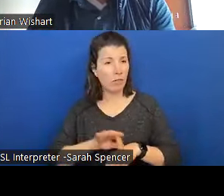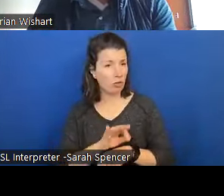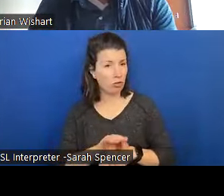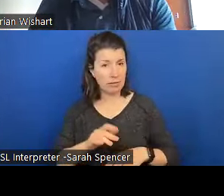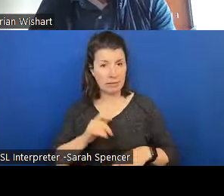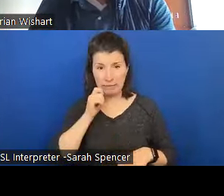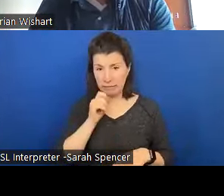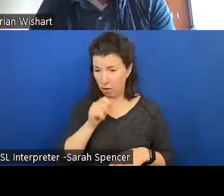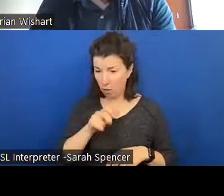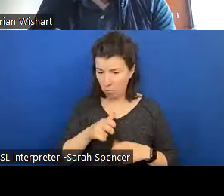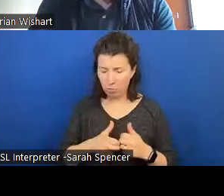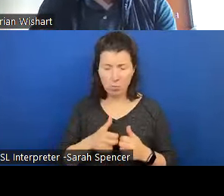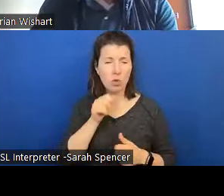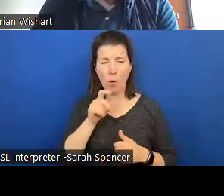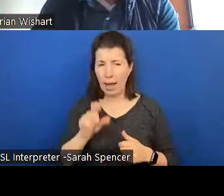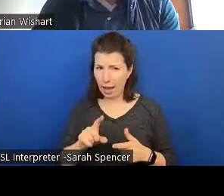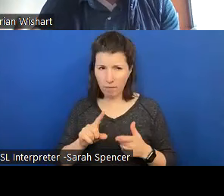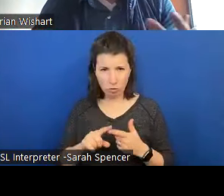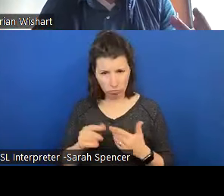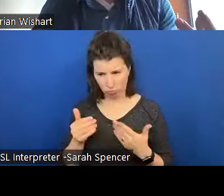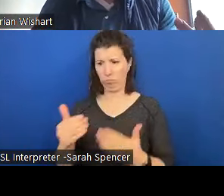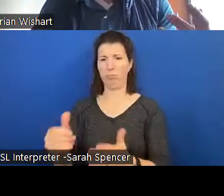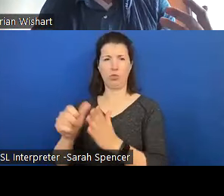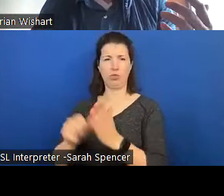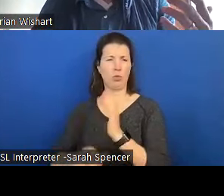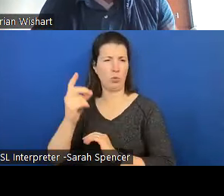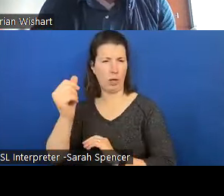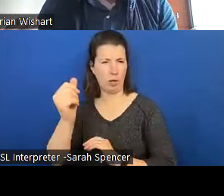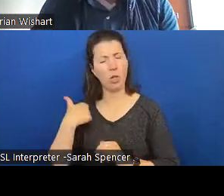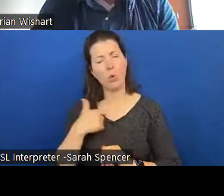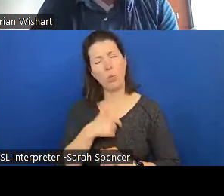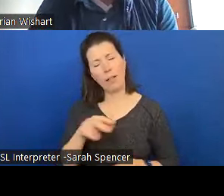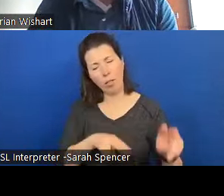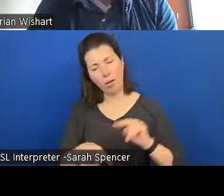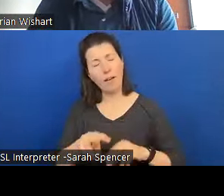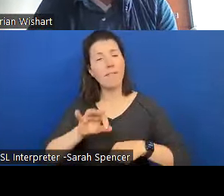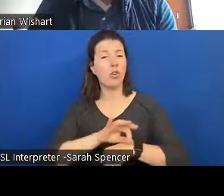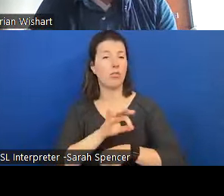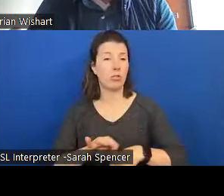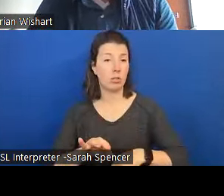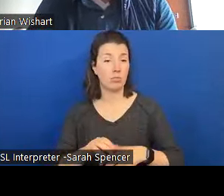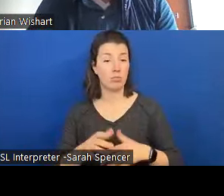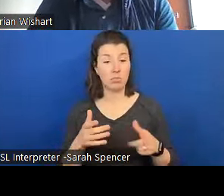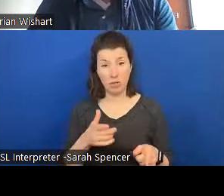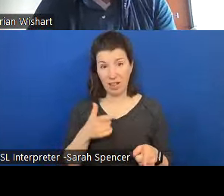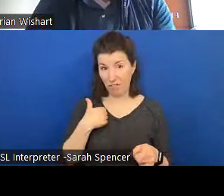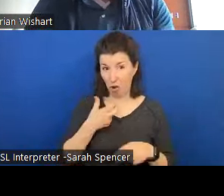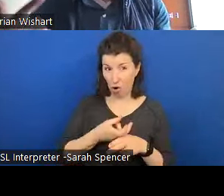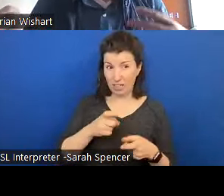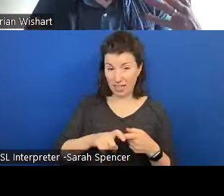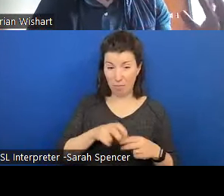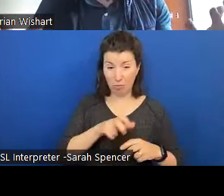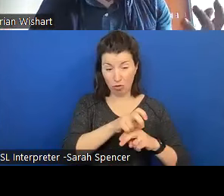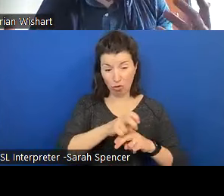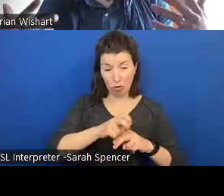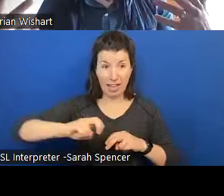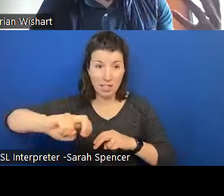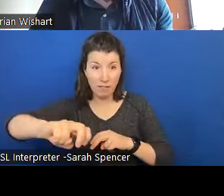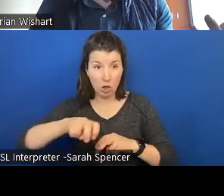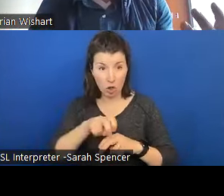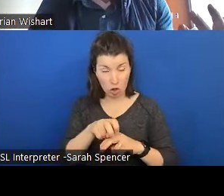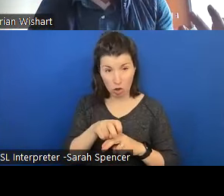move forward to. And so we're really looking at these functional questions. Are there difficulties with transfers? Is there difficulty with